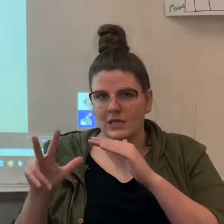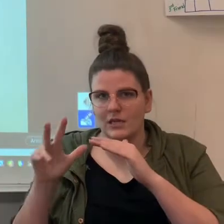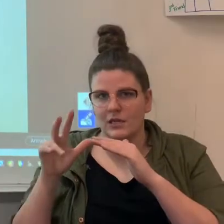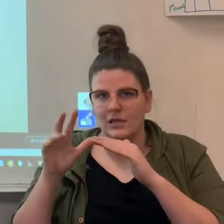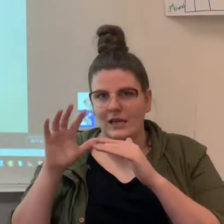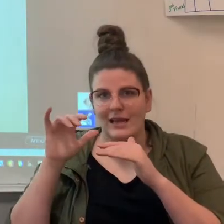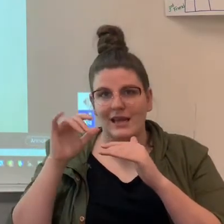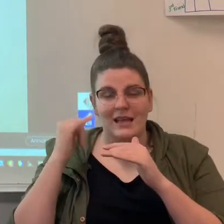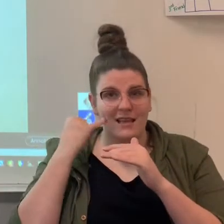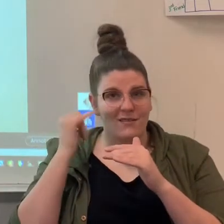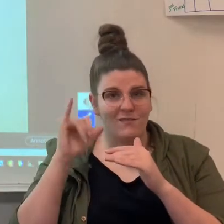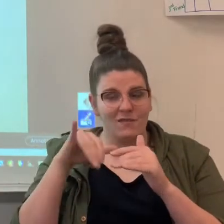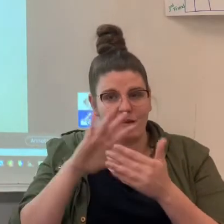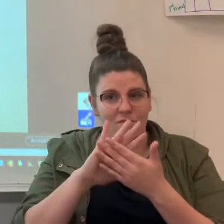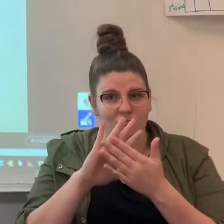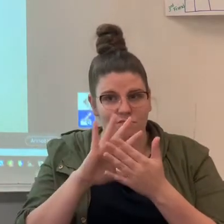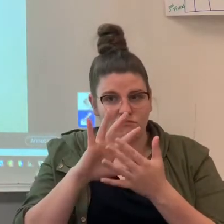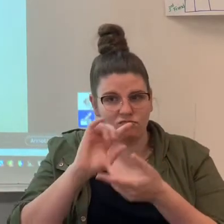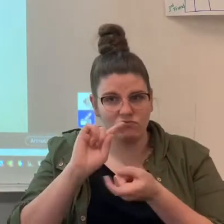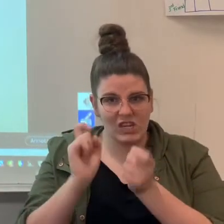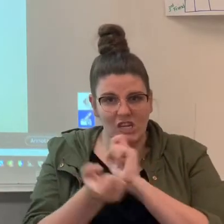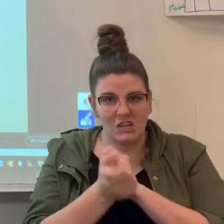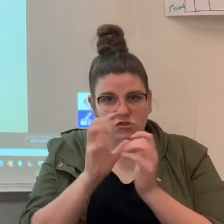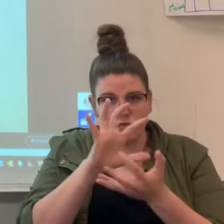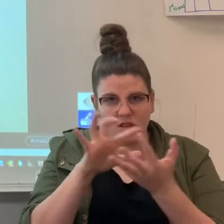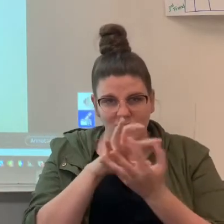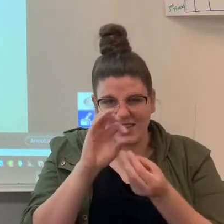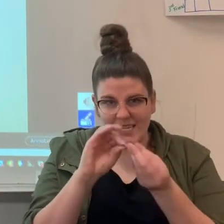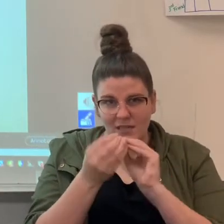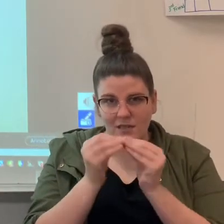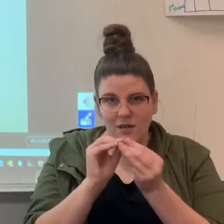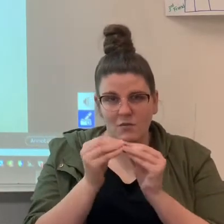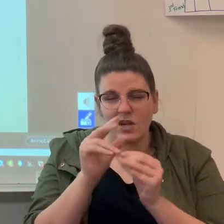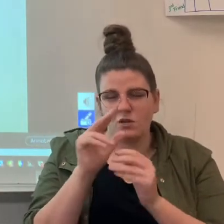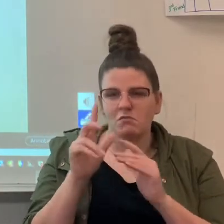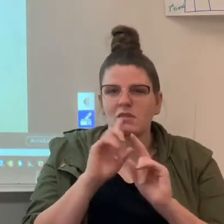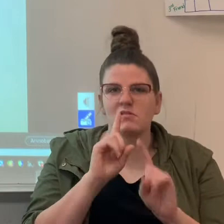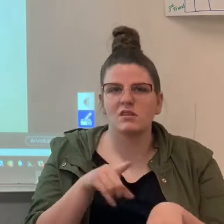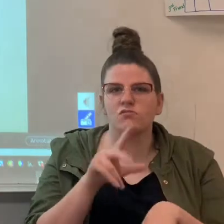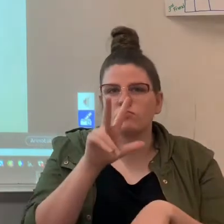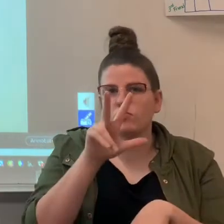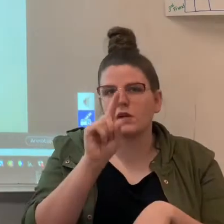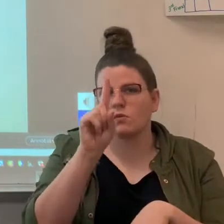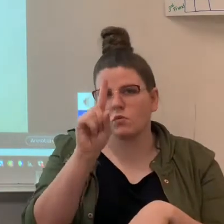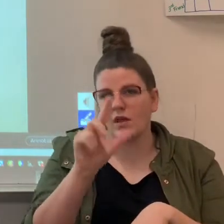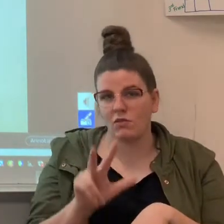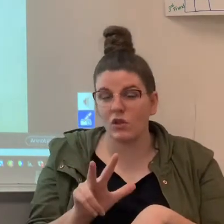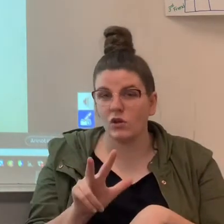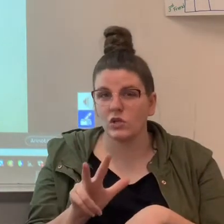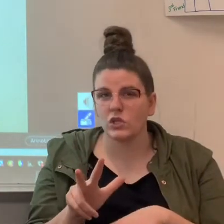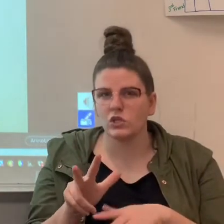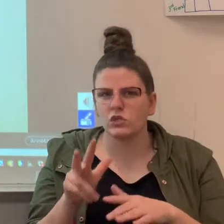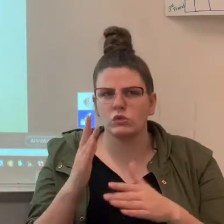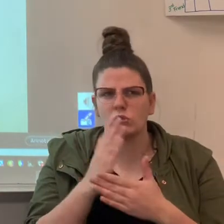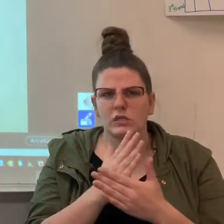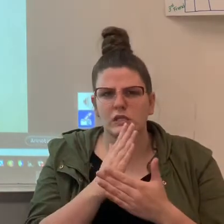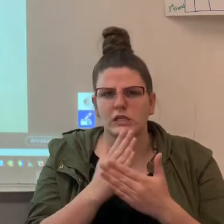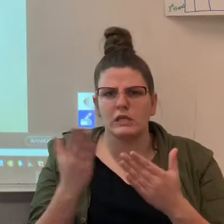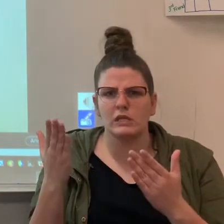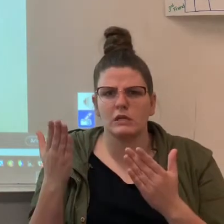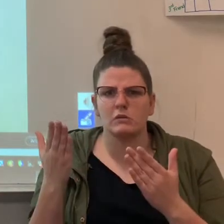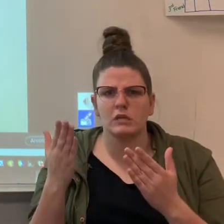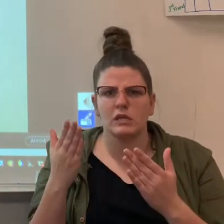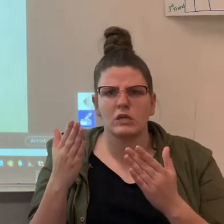mixed number, I would end up with 3 1/3. Okay, so I'm looking for something with 10/3 or the